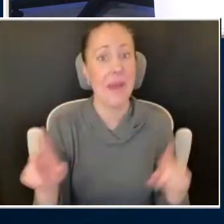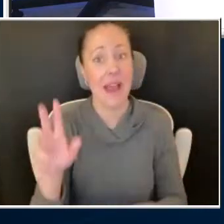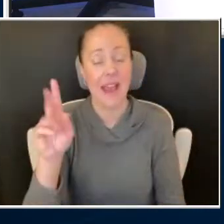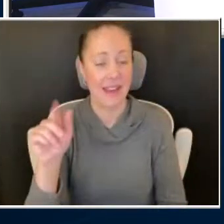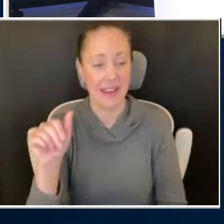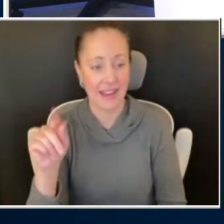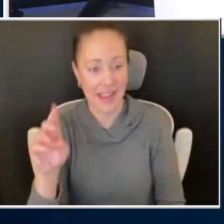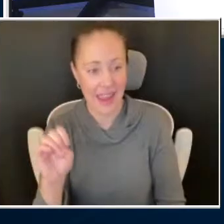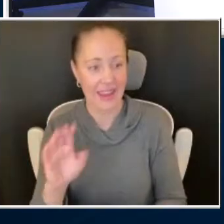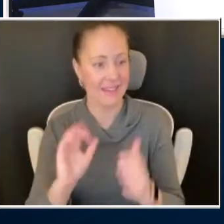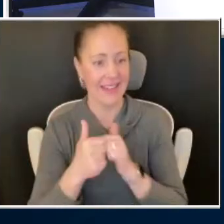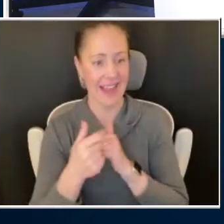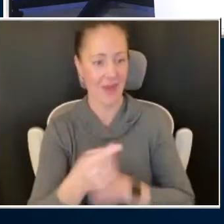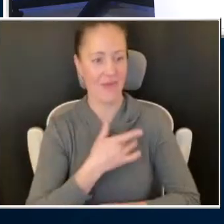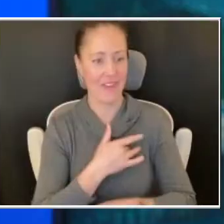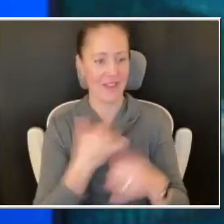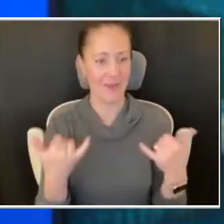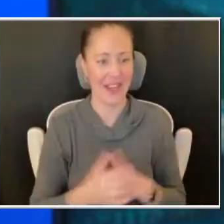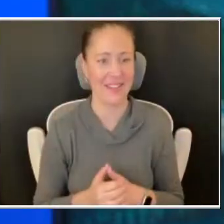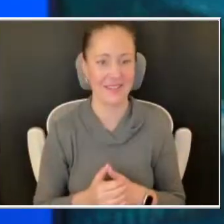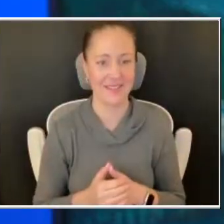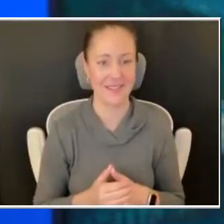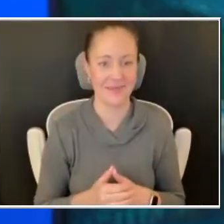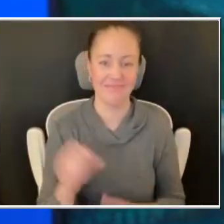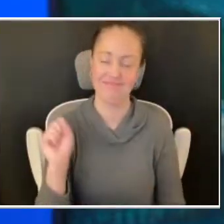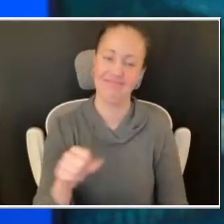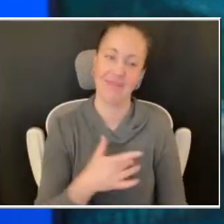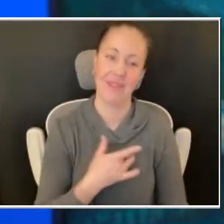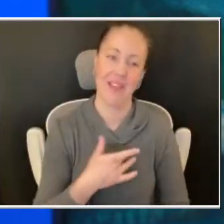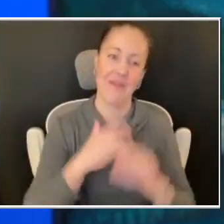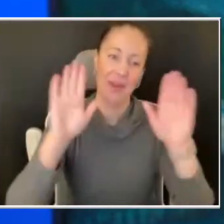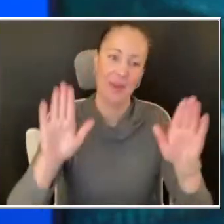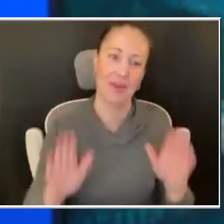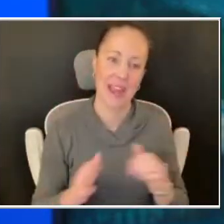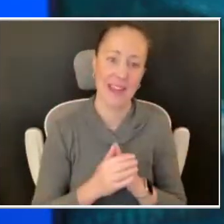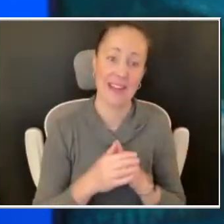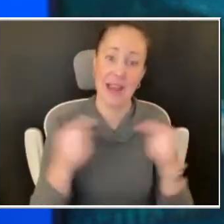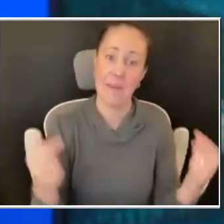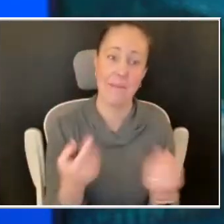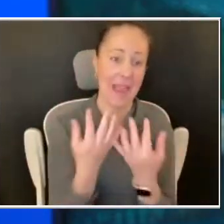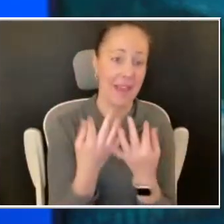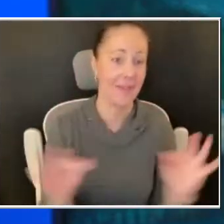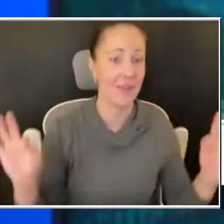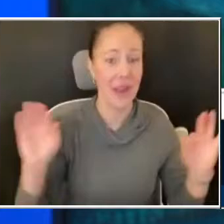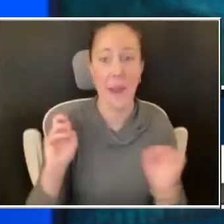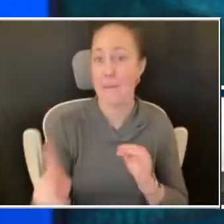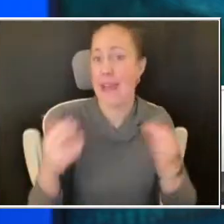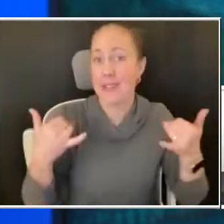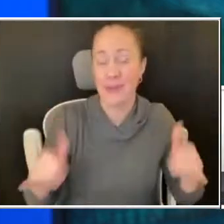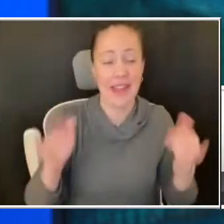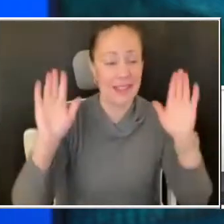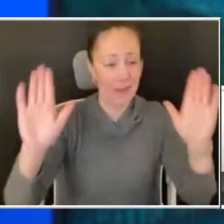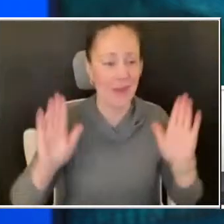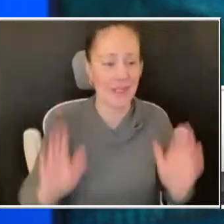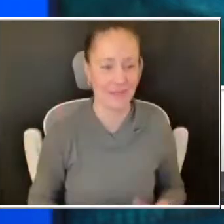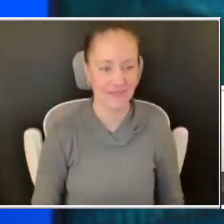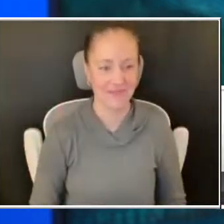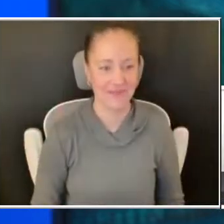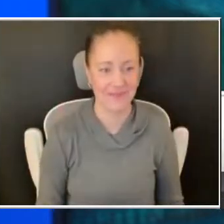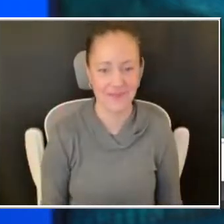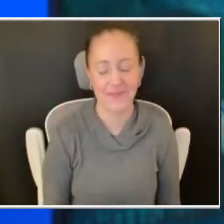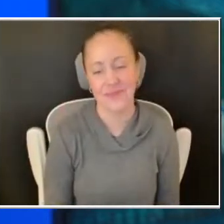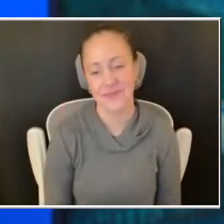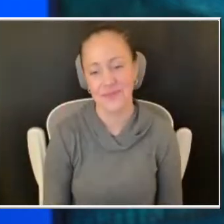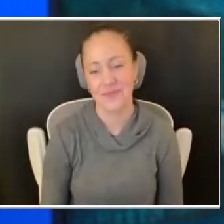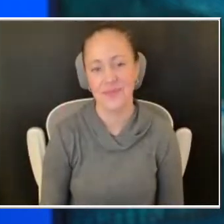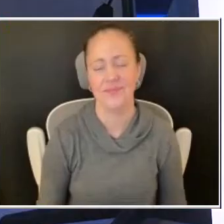feeling today. Yes, I'm feeling great today. I'm pain-free. I'm back to playing, so it's been awesome. So tell us a little bit about the pain